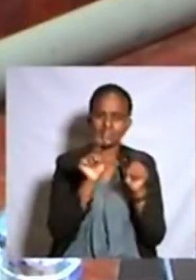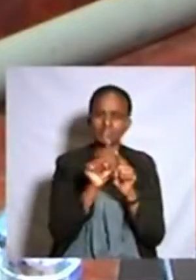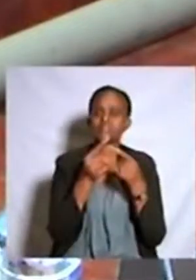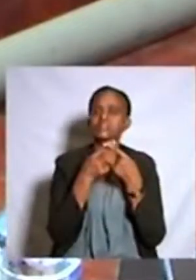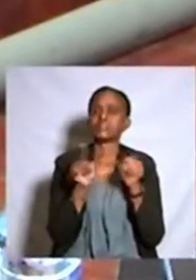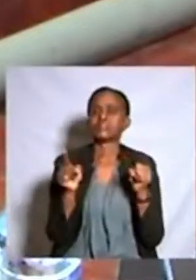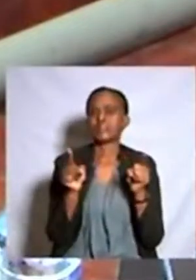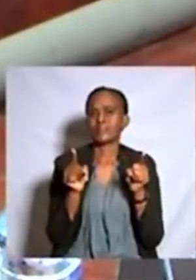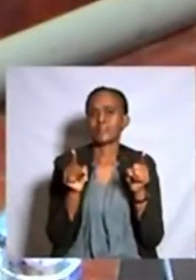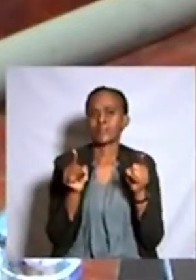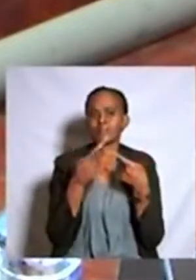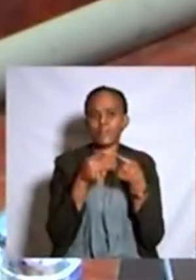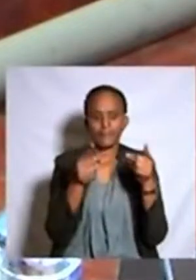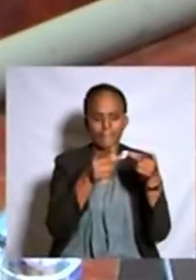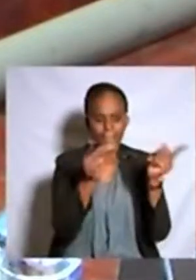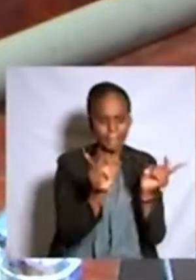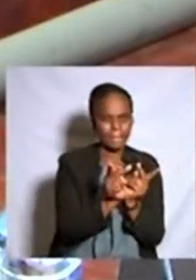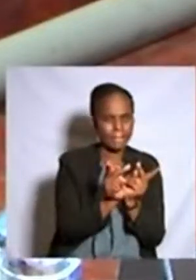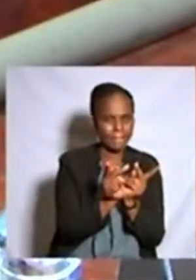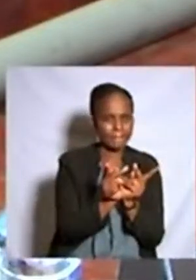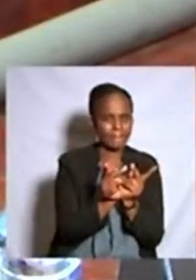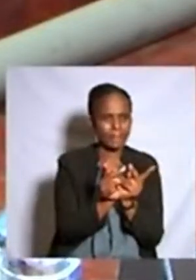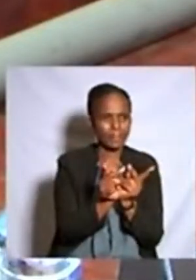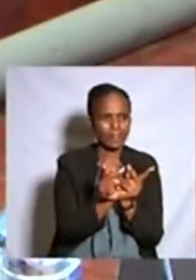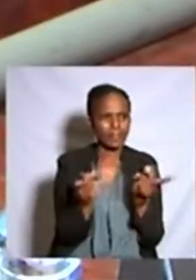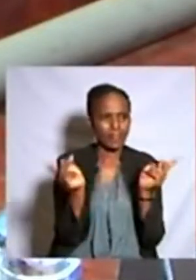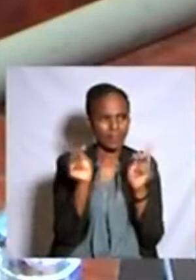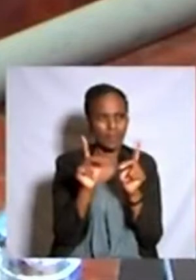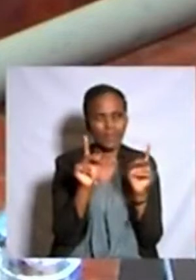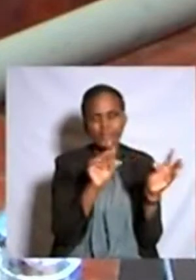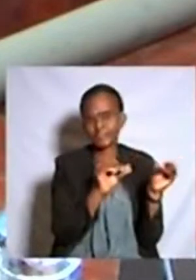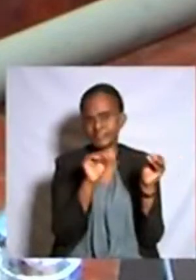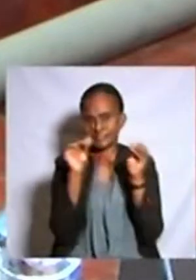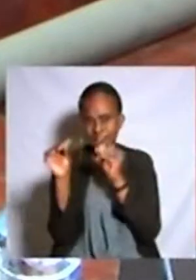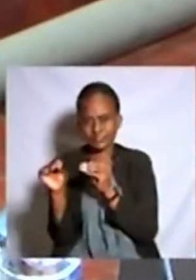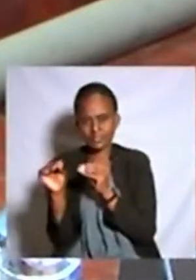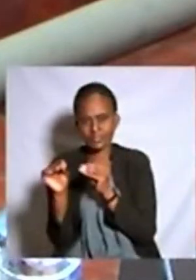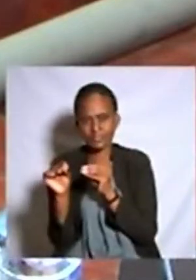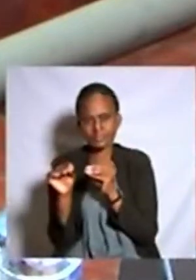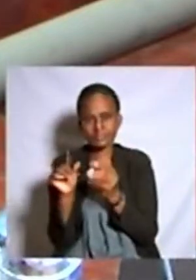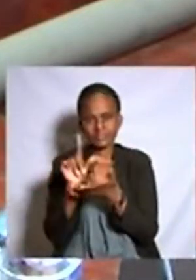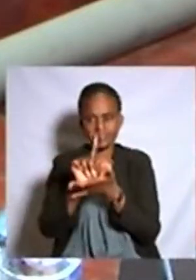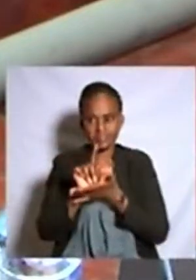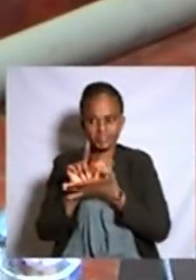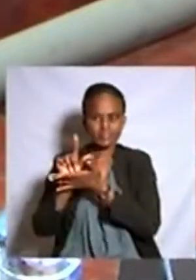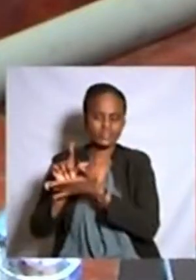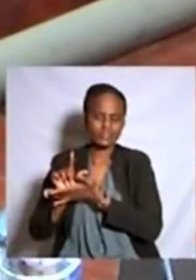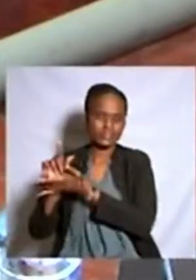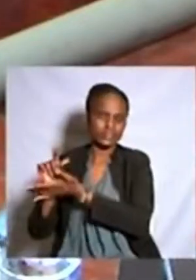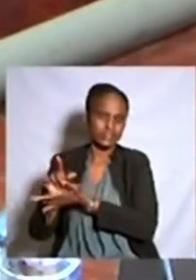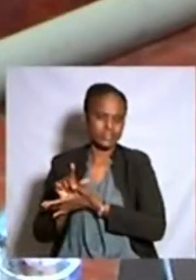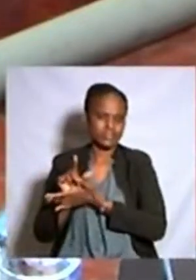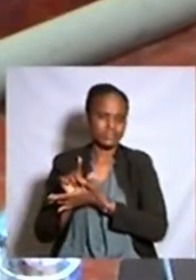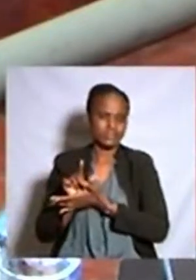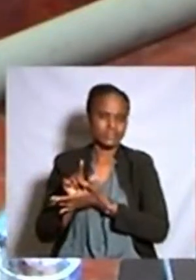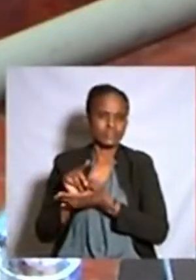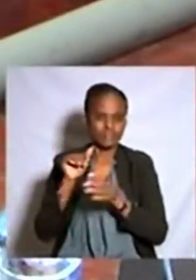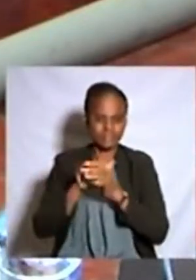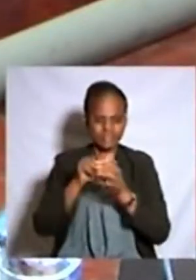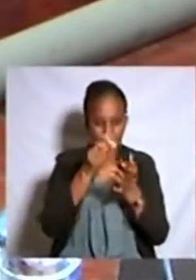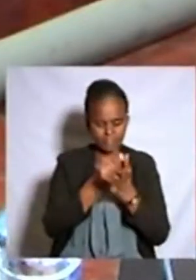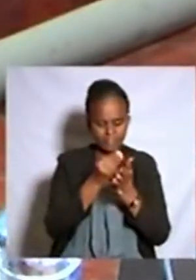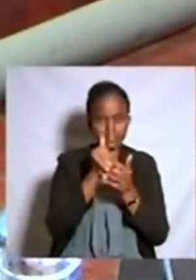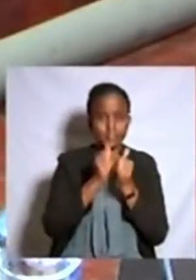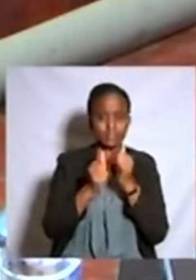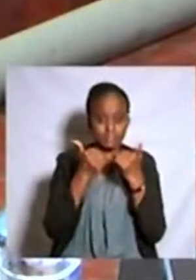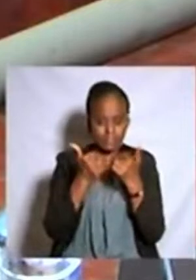different interest platform, annuity. So when we moved the loans into profits, which is